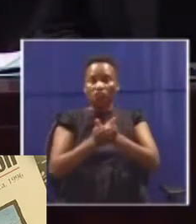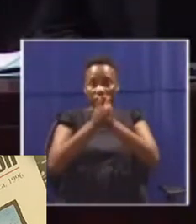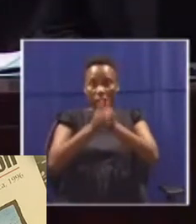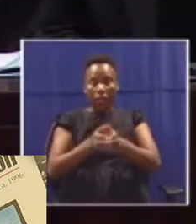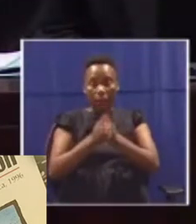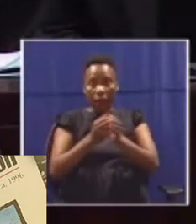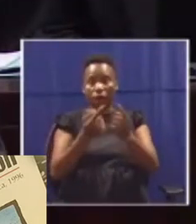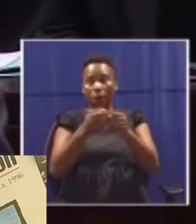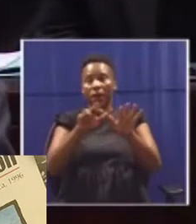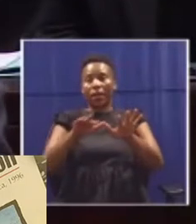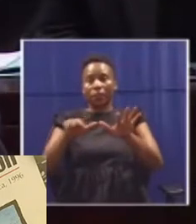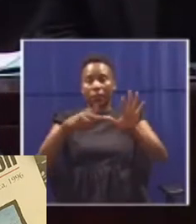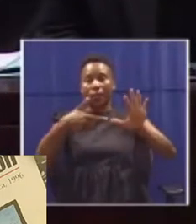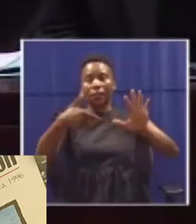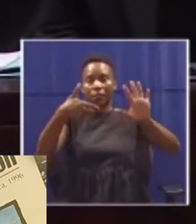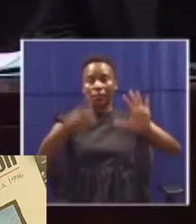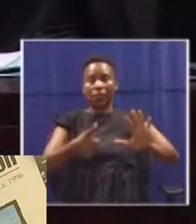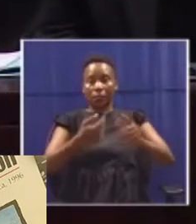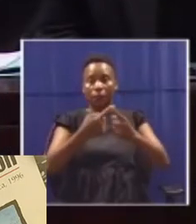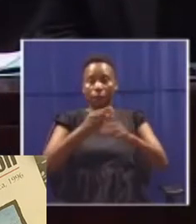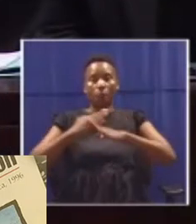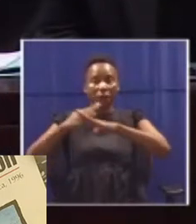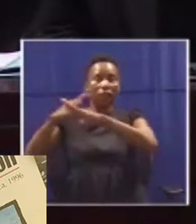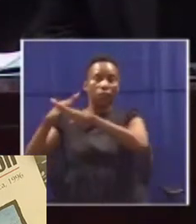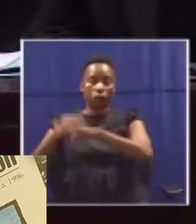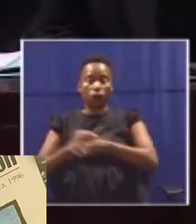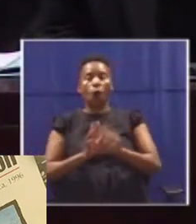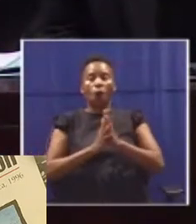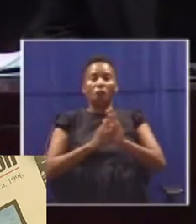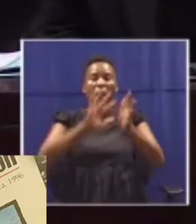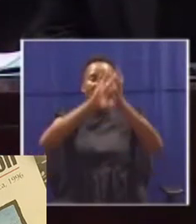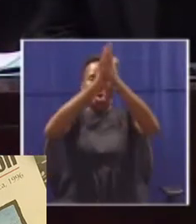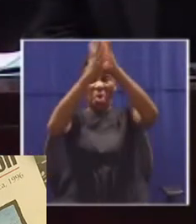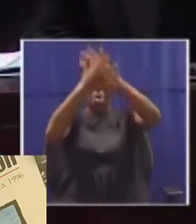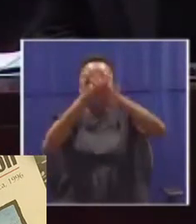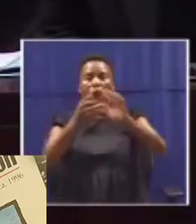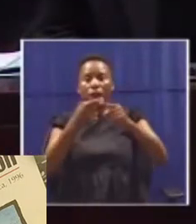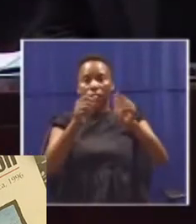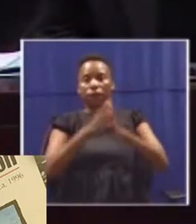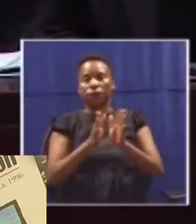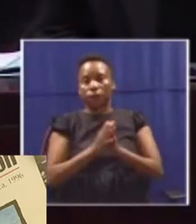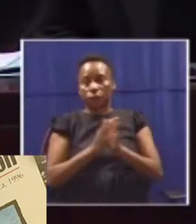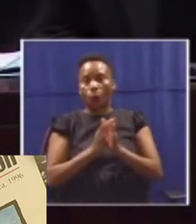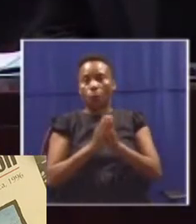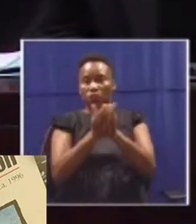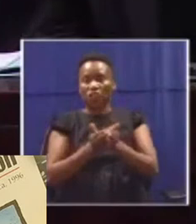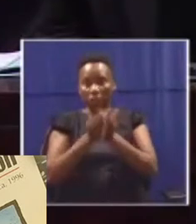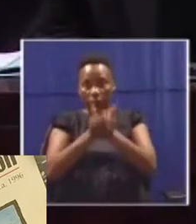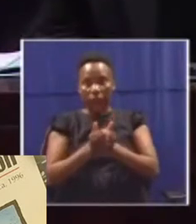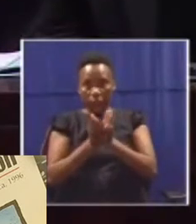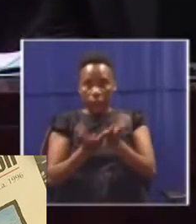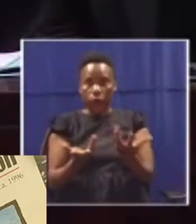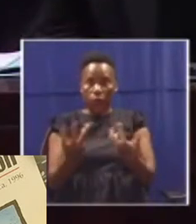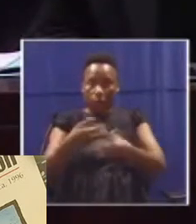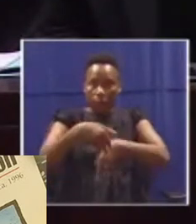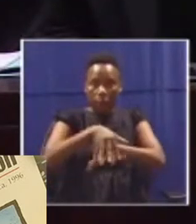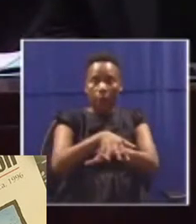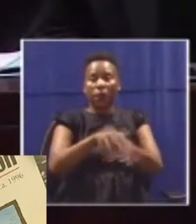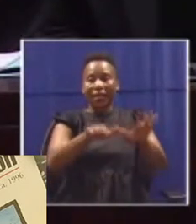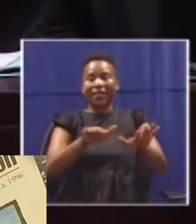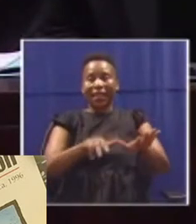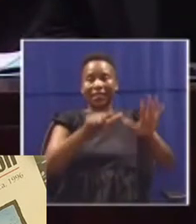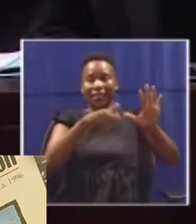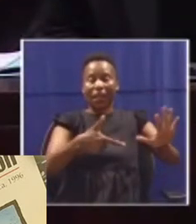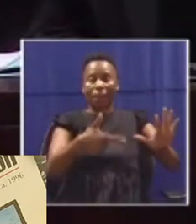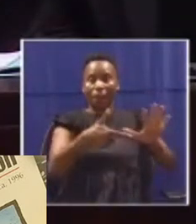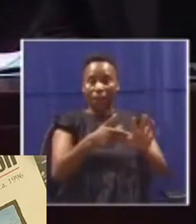International Convention for the Prevention of Pollution from Ships, to incorporate the 1997 protocol